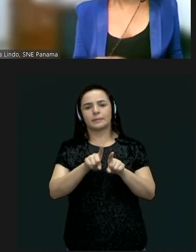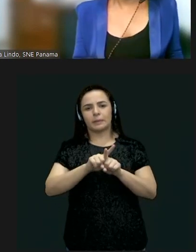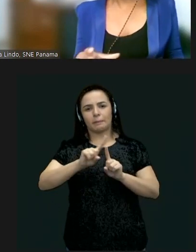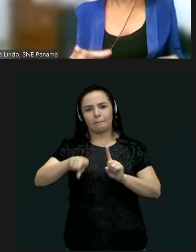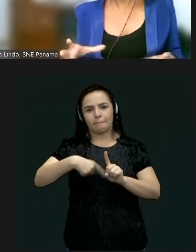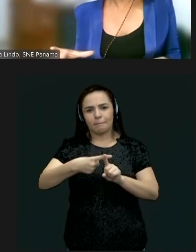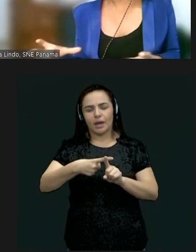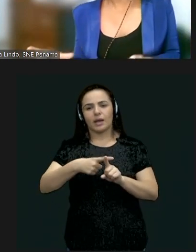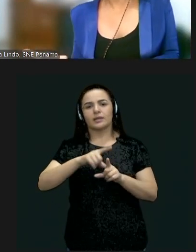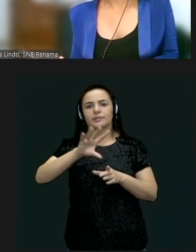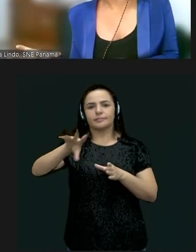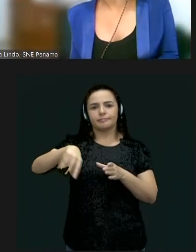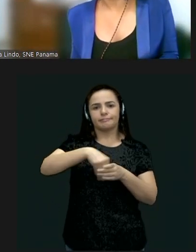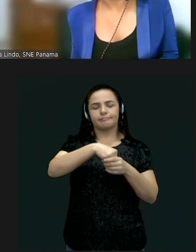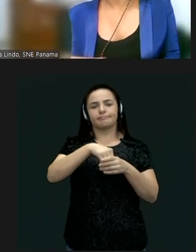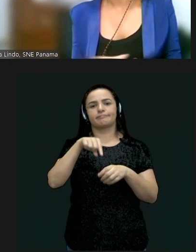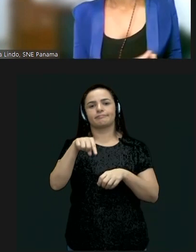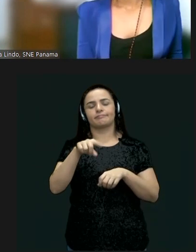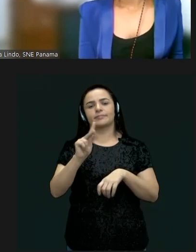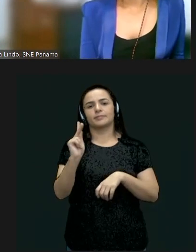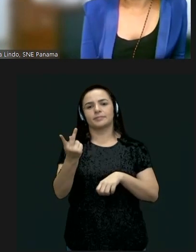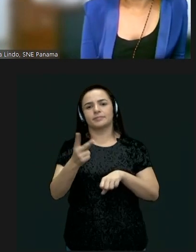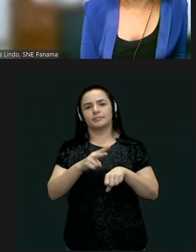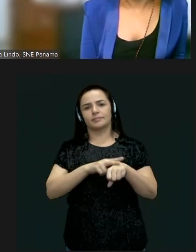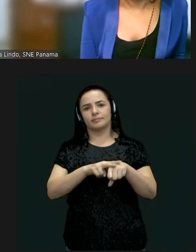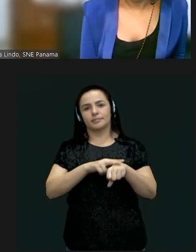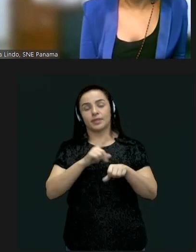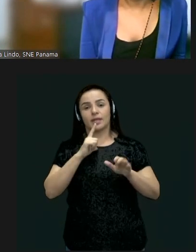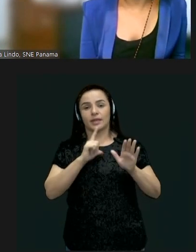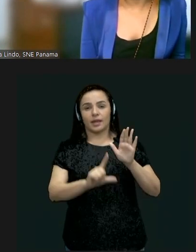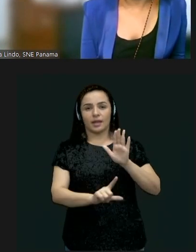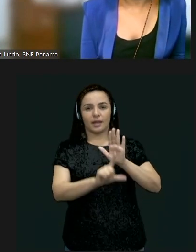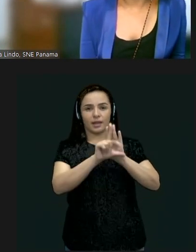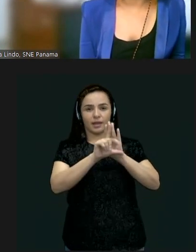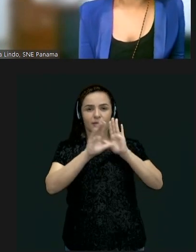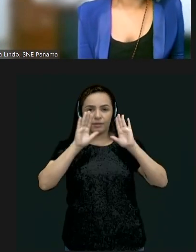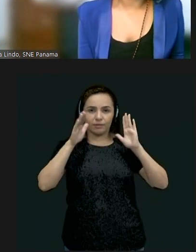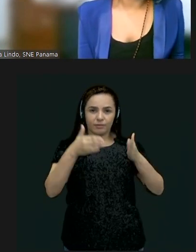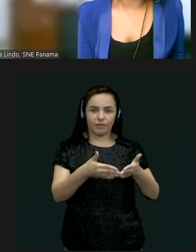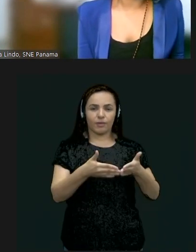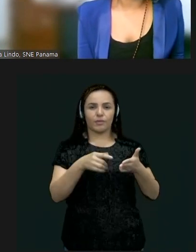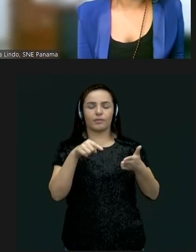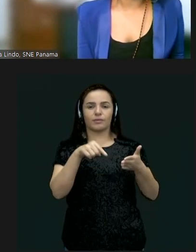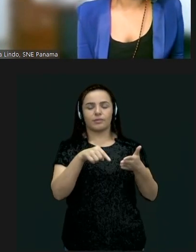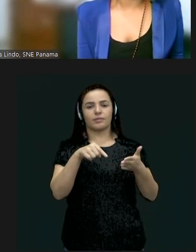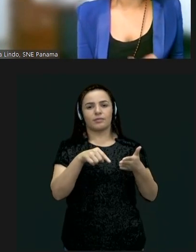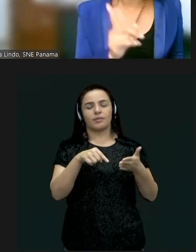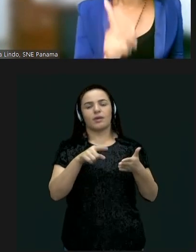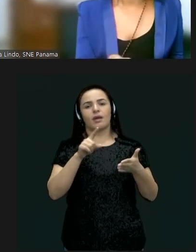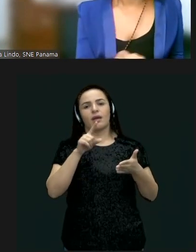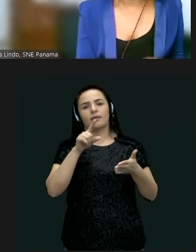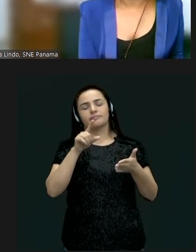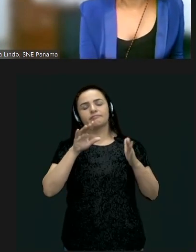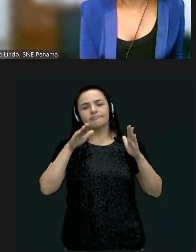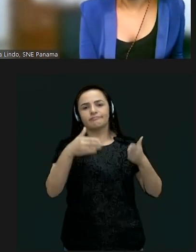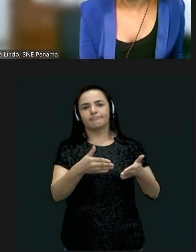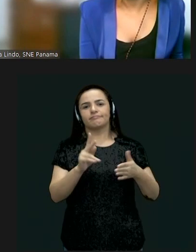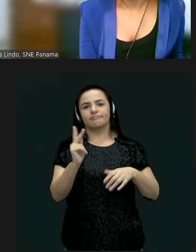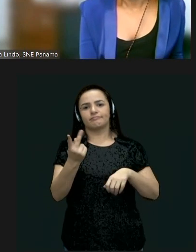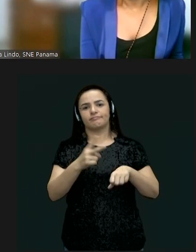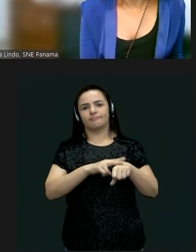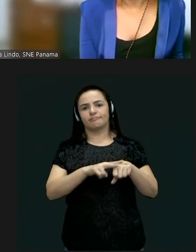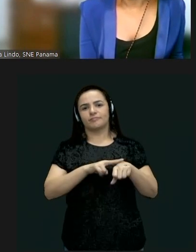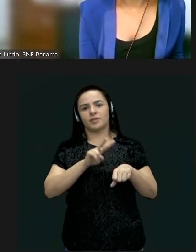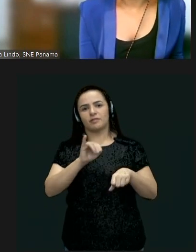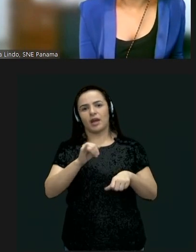inclusion of green hydrogen in a specific energy law for all the activities that are going to